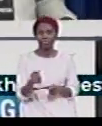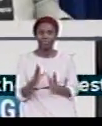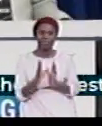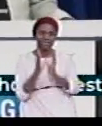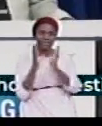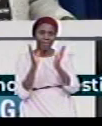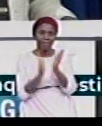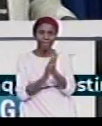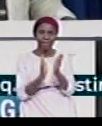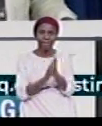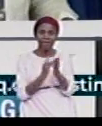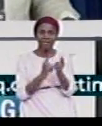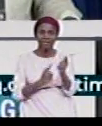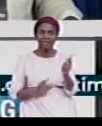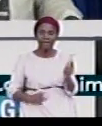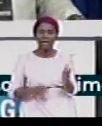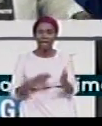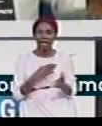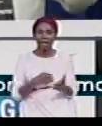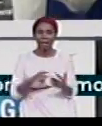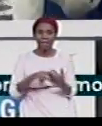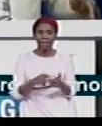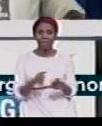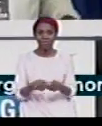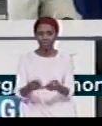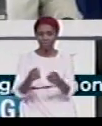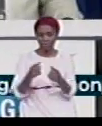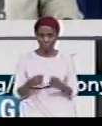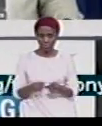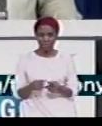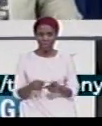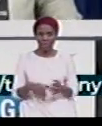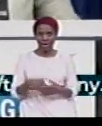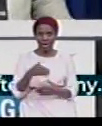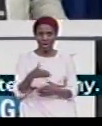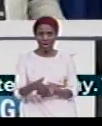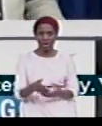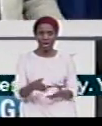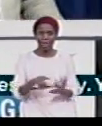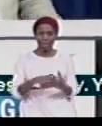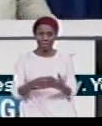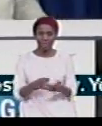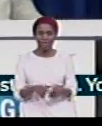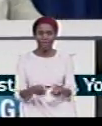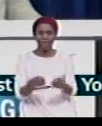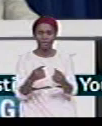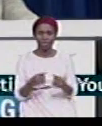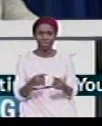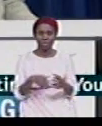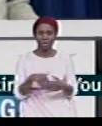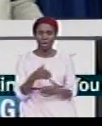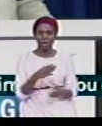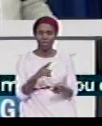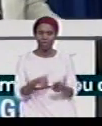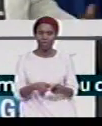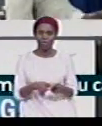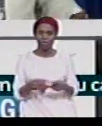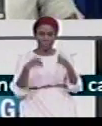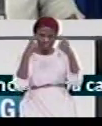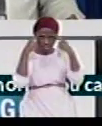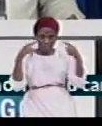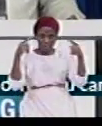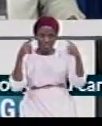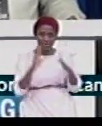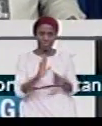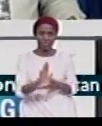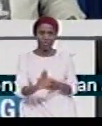Lord and begin to come forward. And begin to come forward to give your testimony to